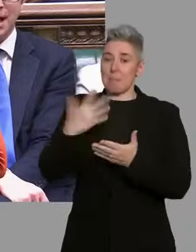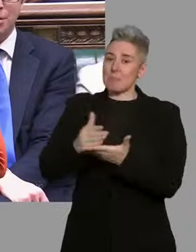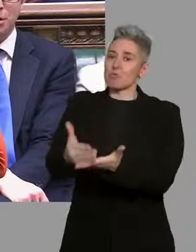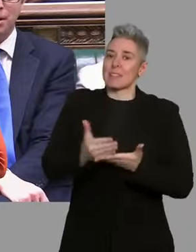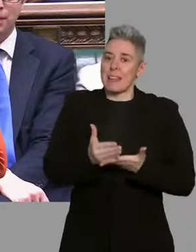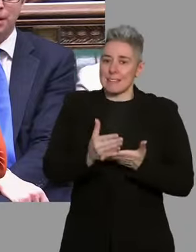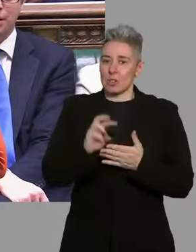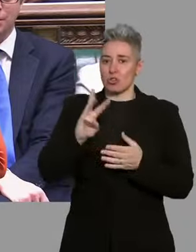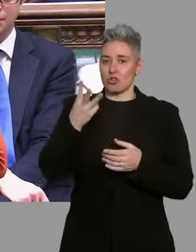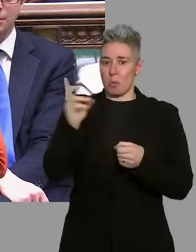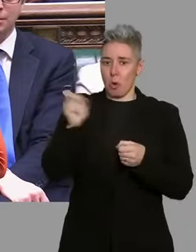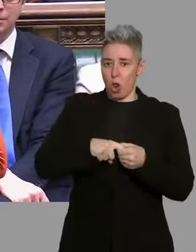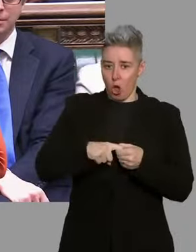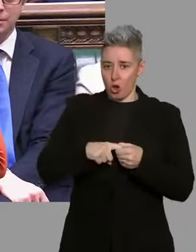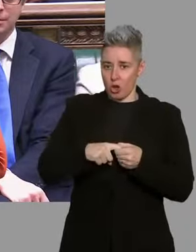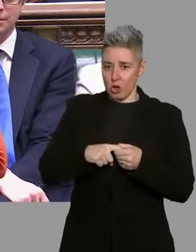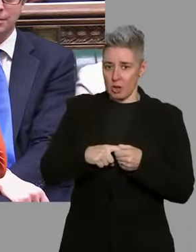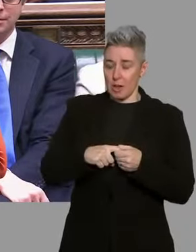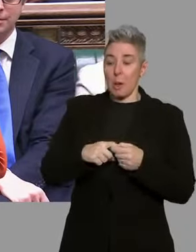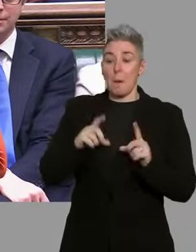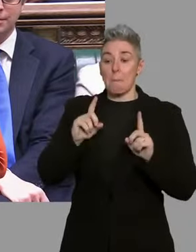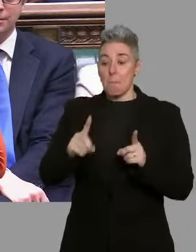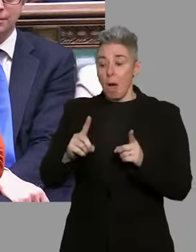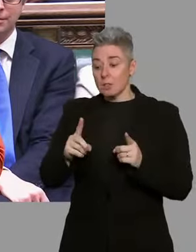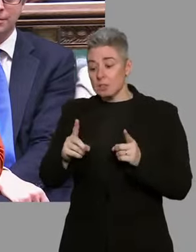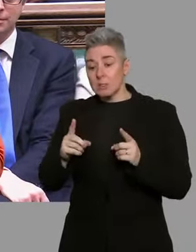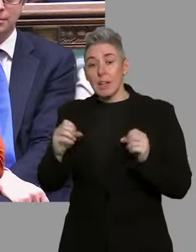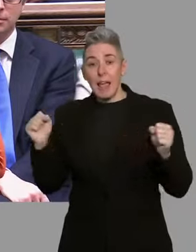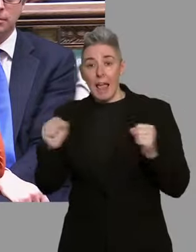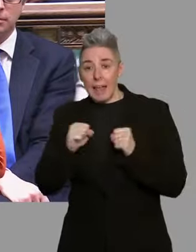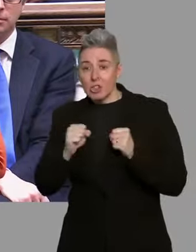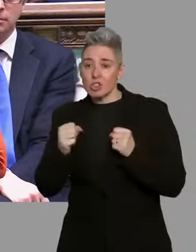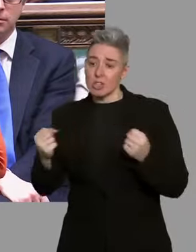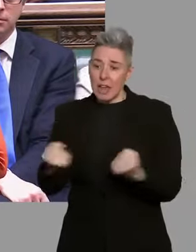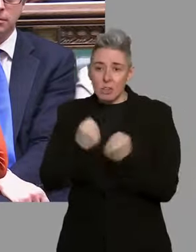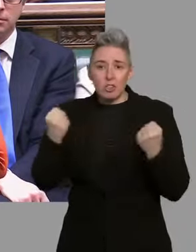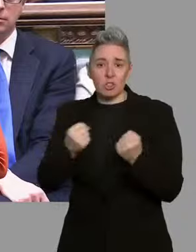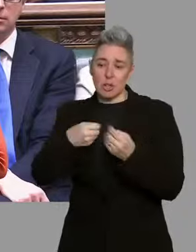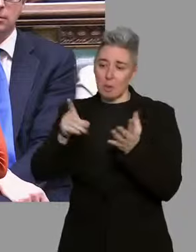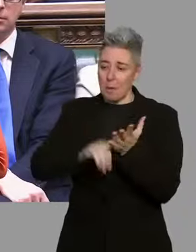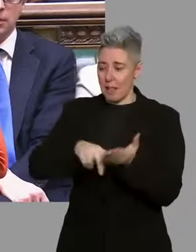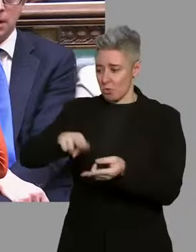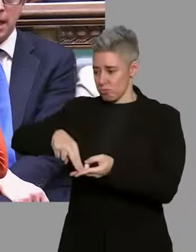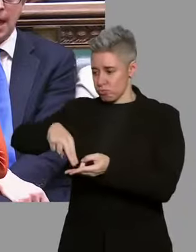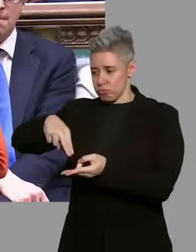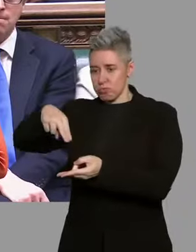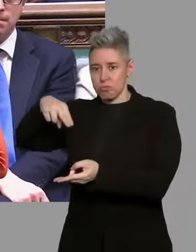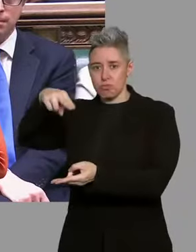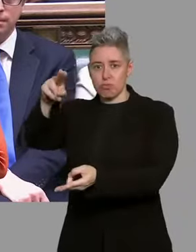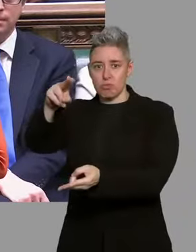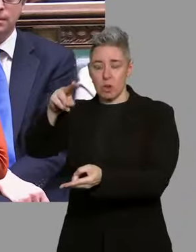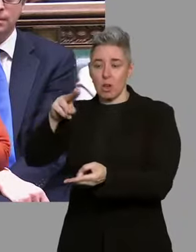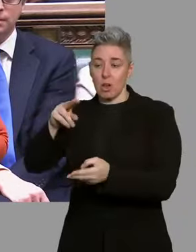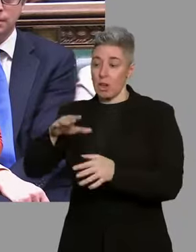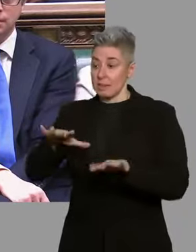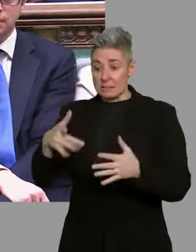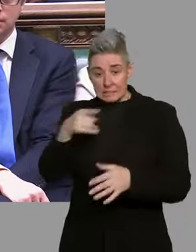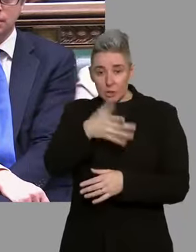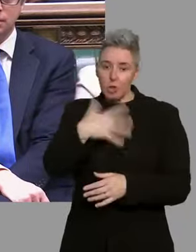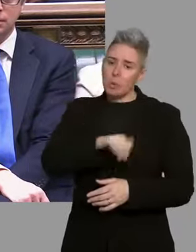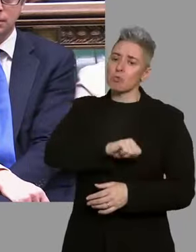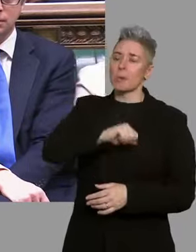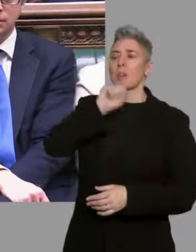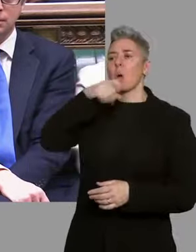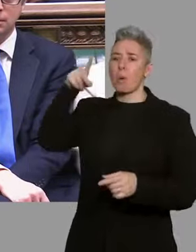energy bills are increasing, despite his promise to cut them by £300. In